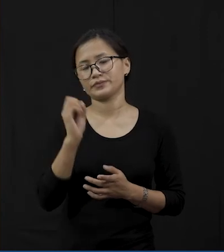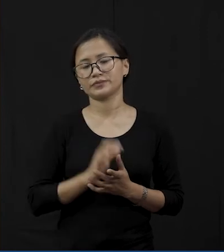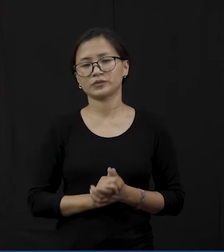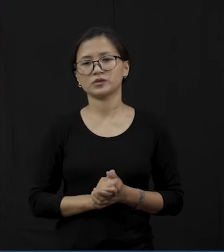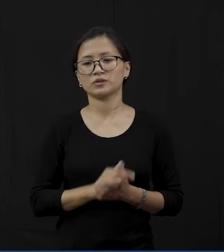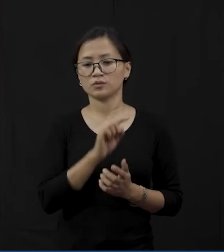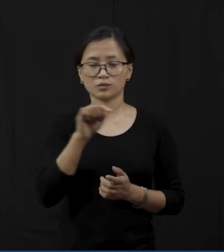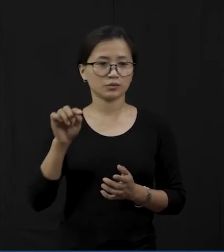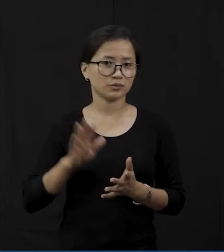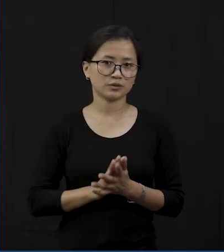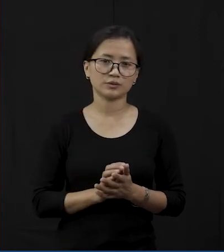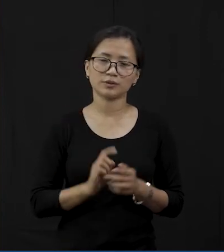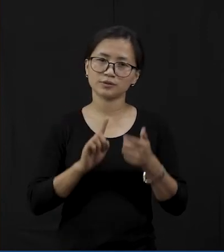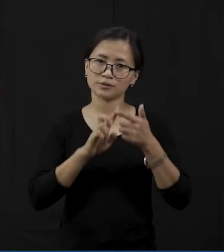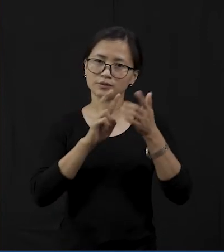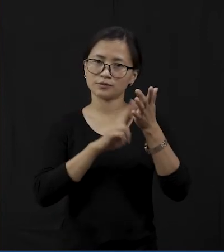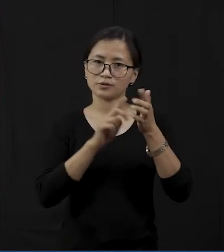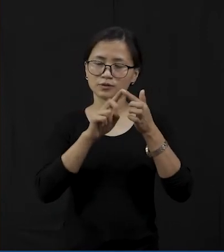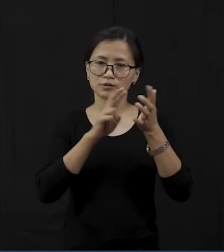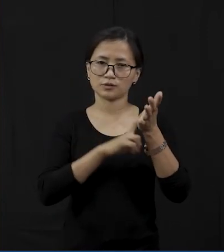which makes it even.